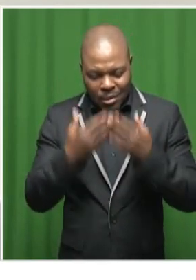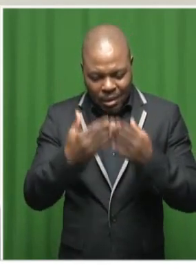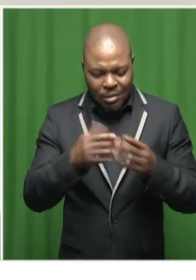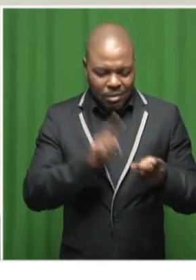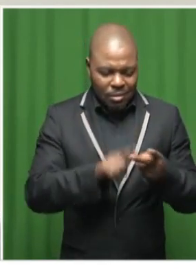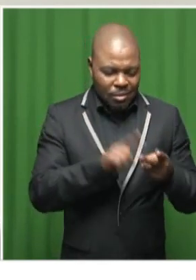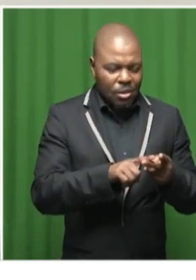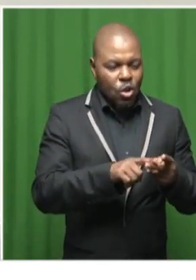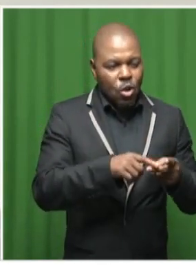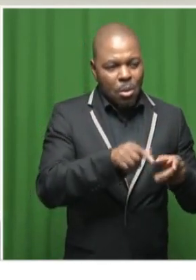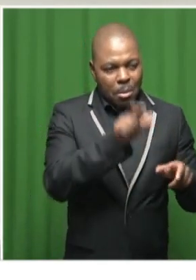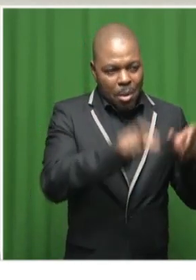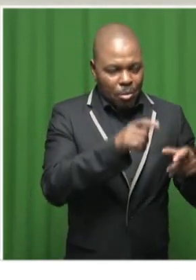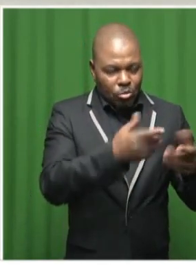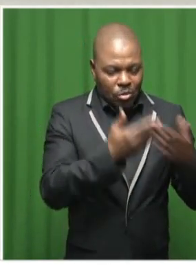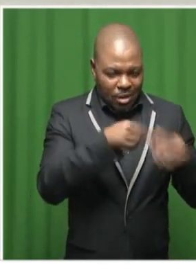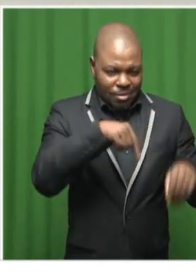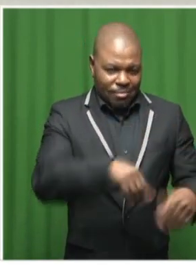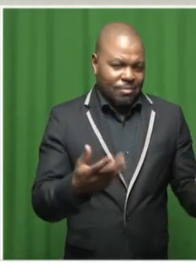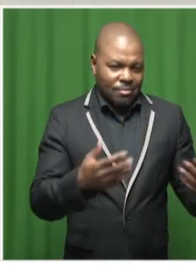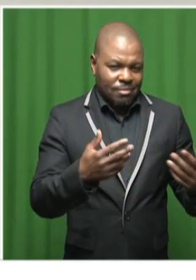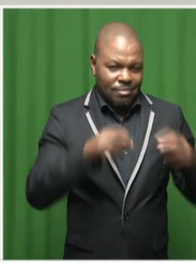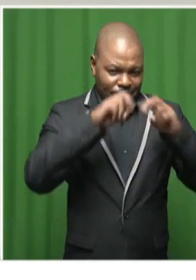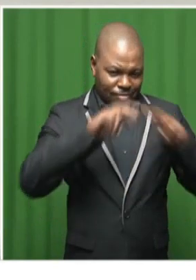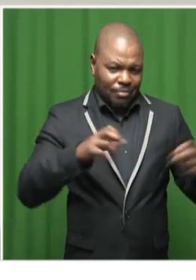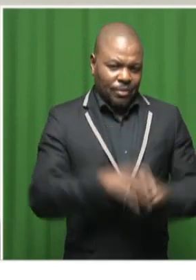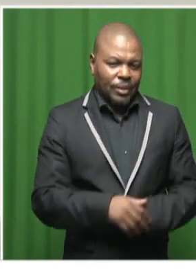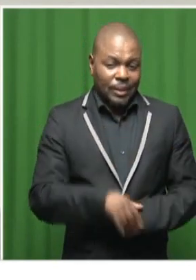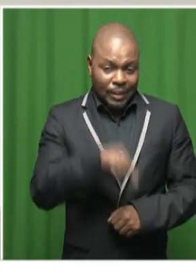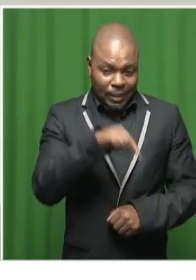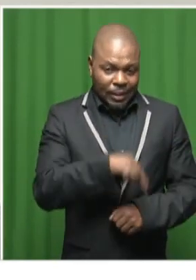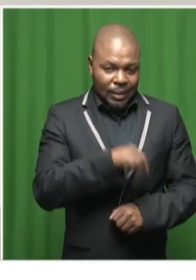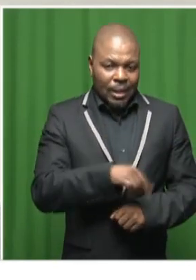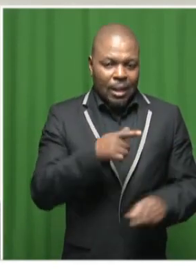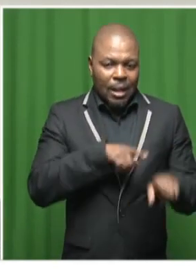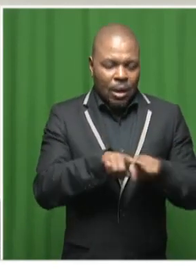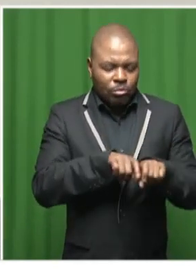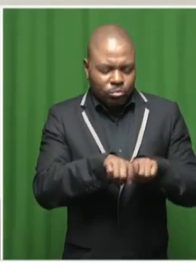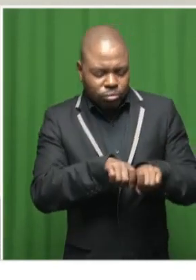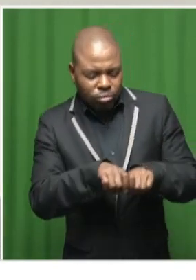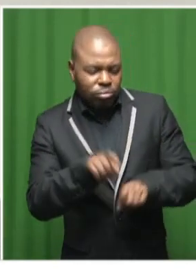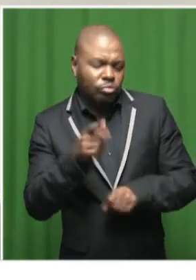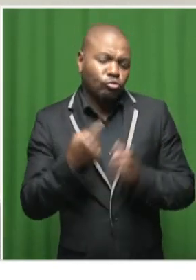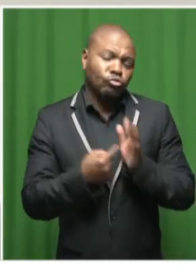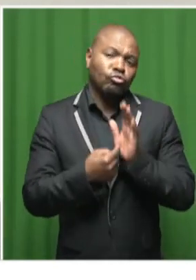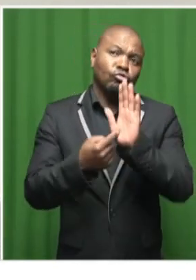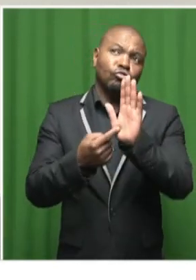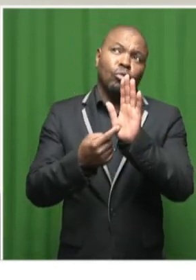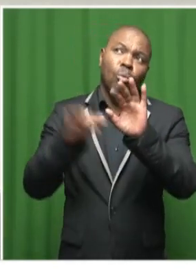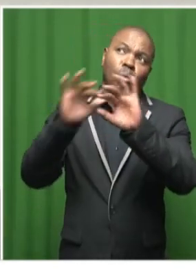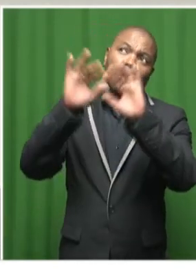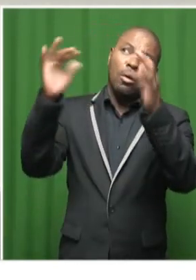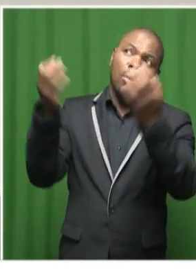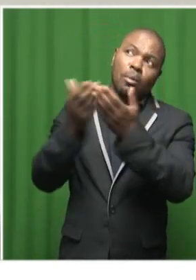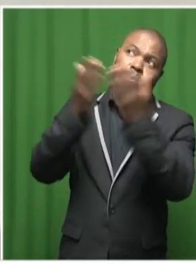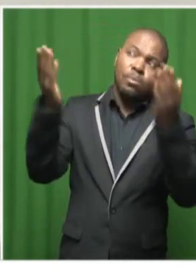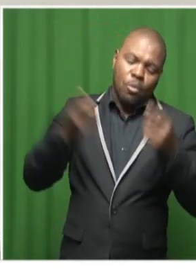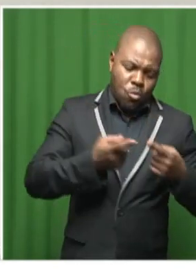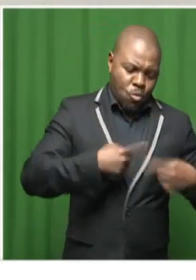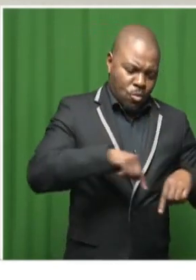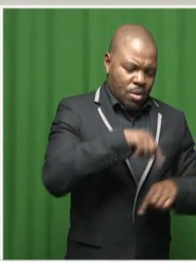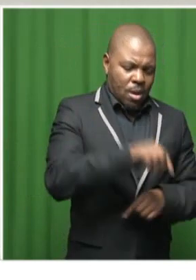studies later this year. This is the test case for us to demonstrate to the world that we can